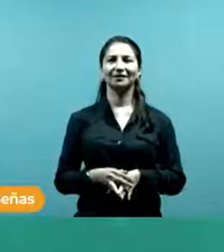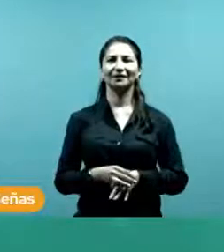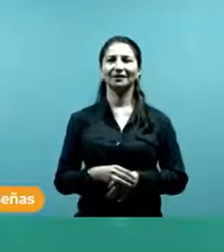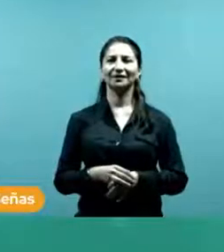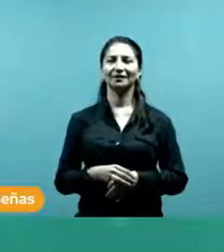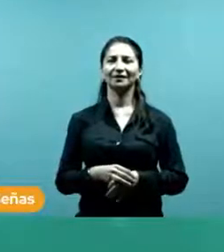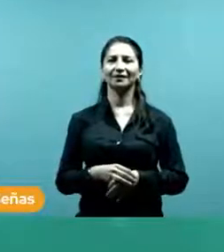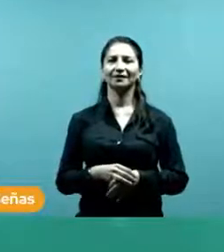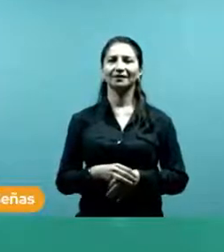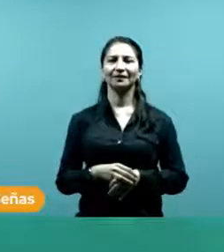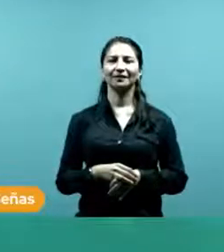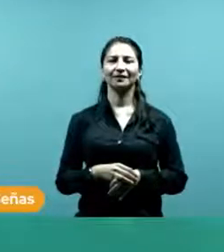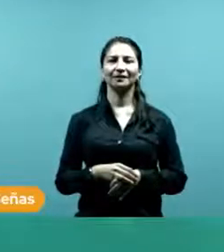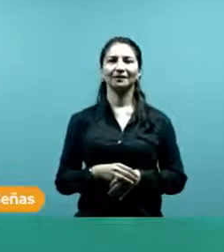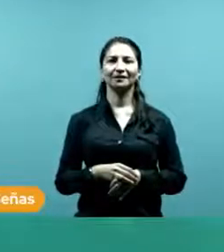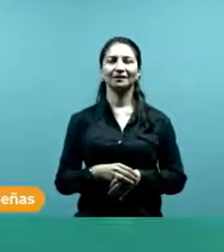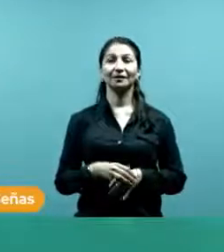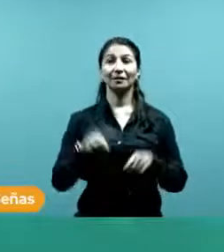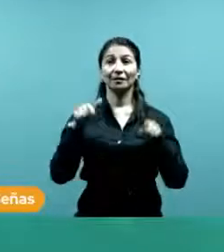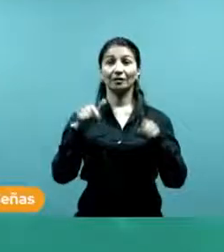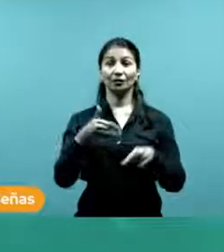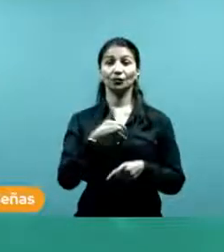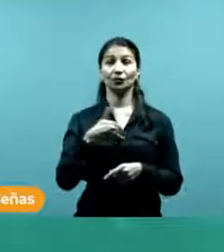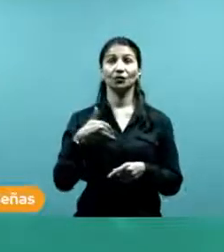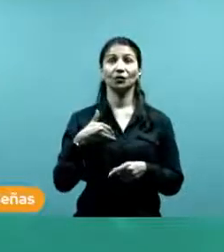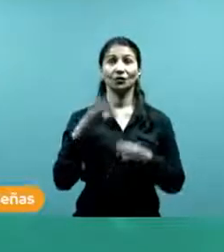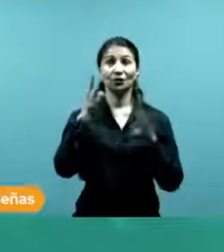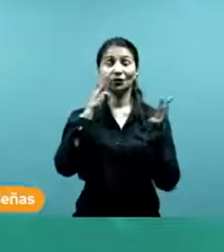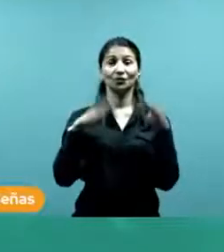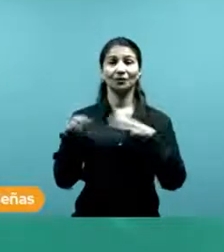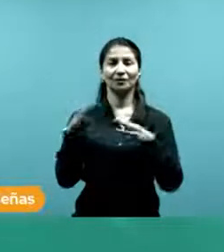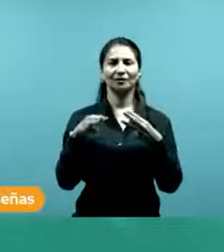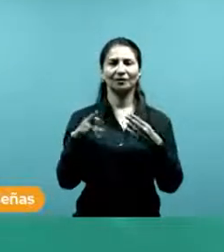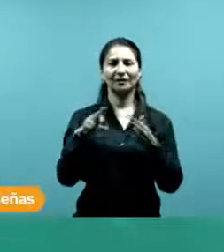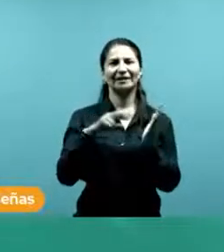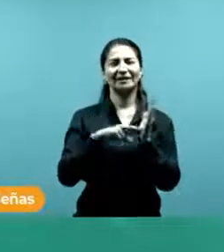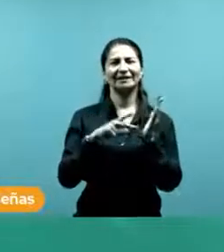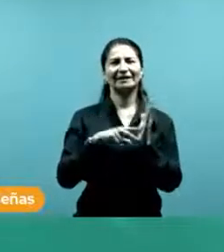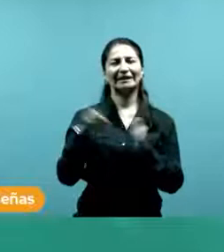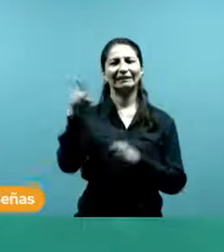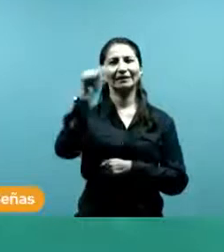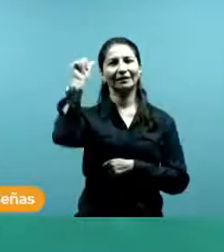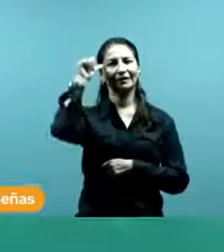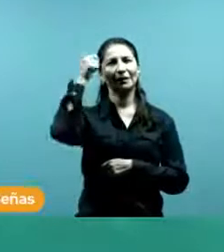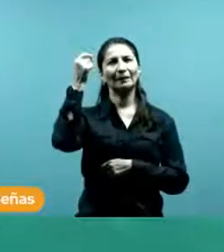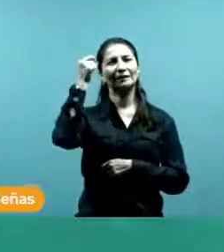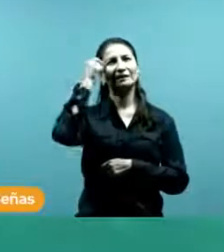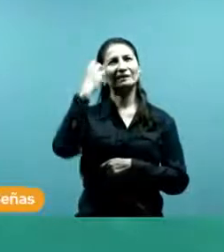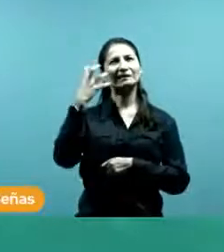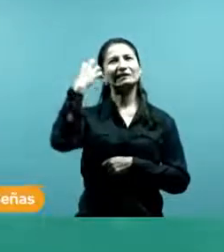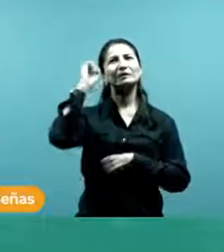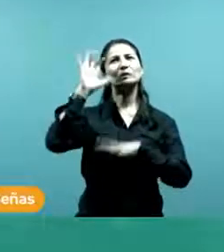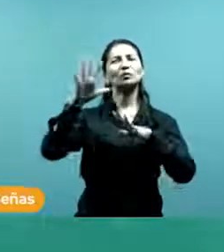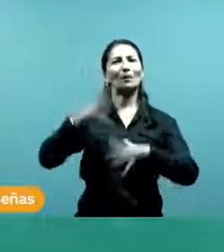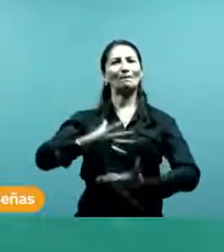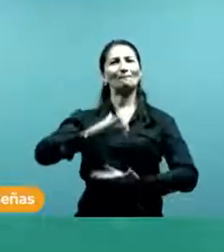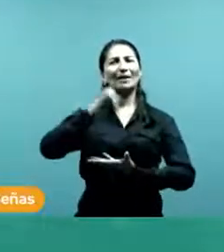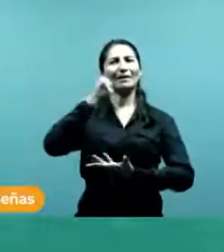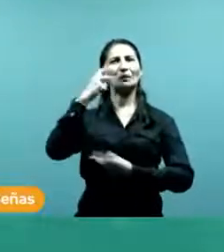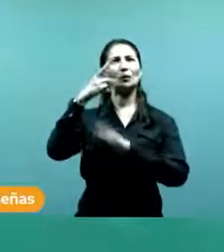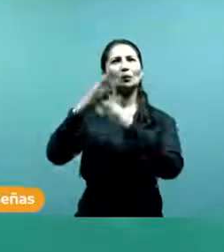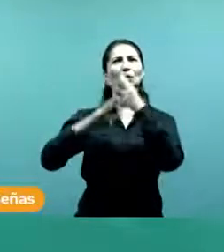the world, it is a UNESCO World Heritage Site, different events that we are organizing like the anniversary of